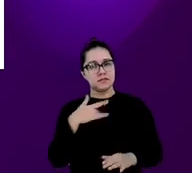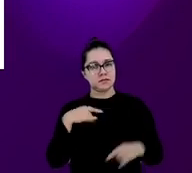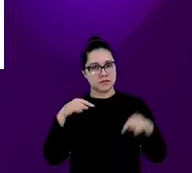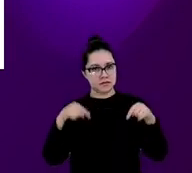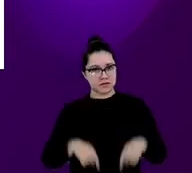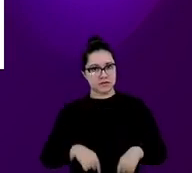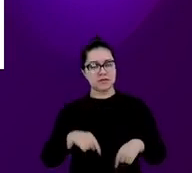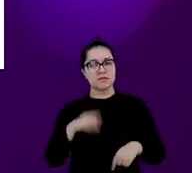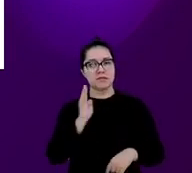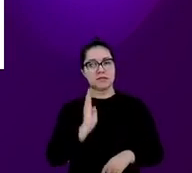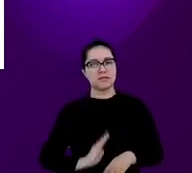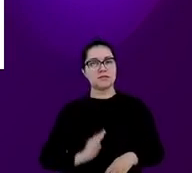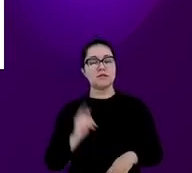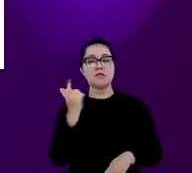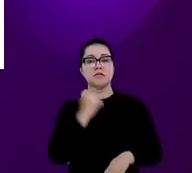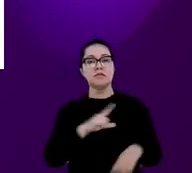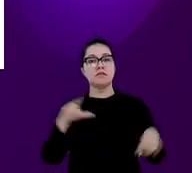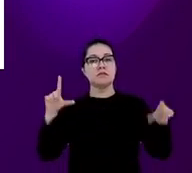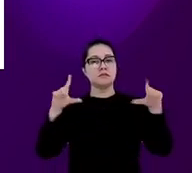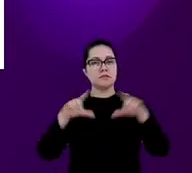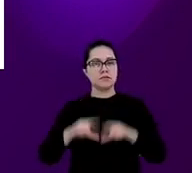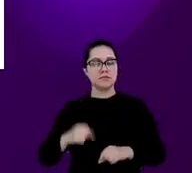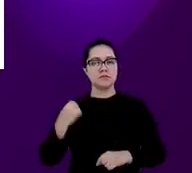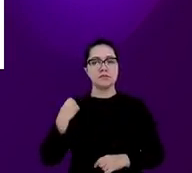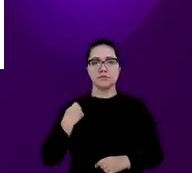people going to the